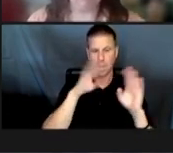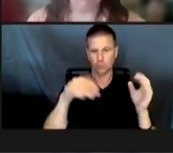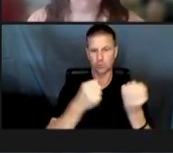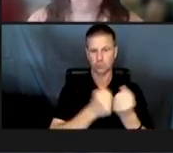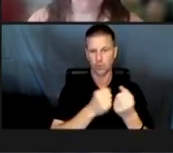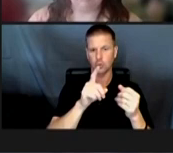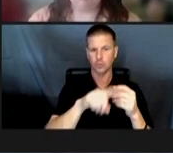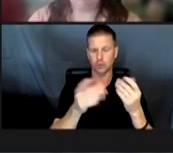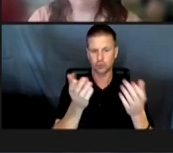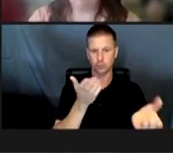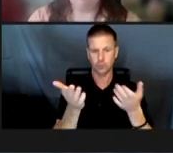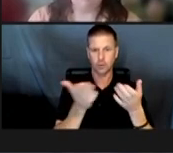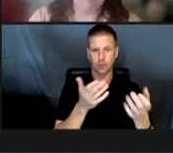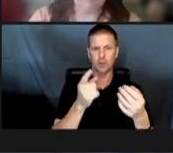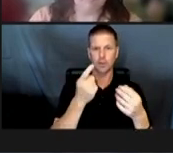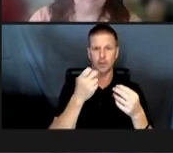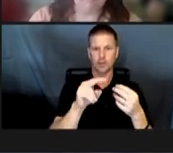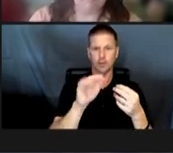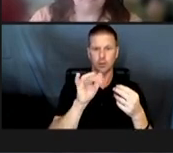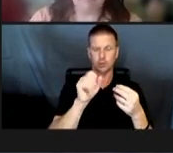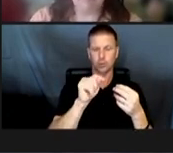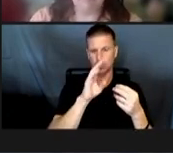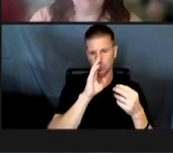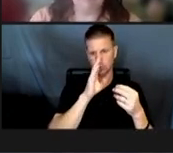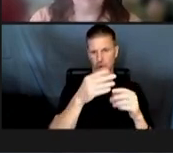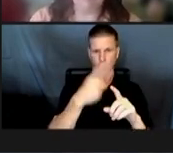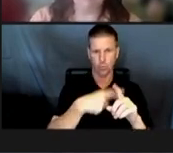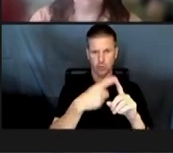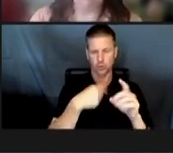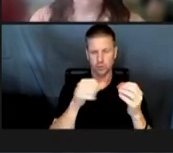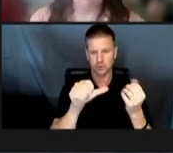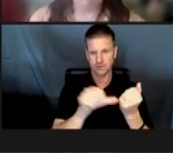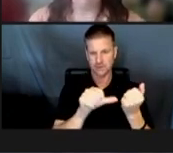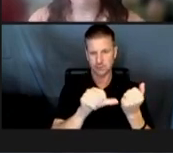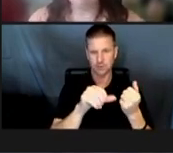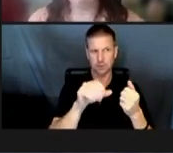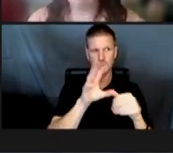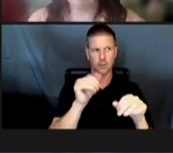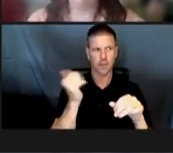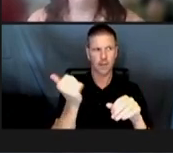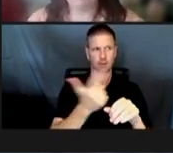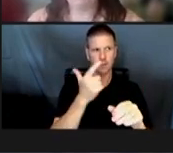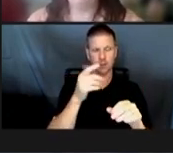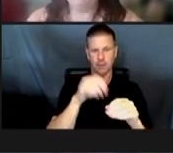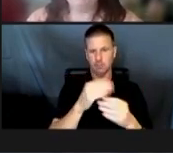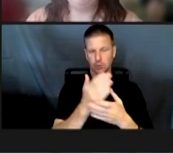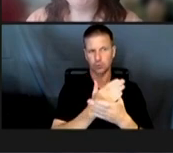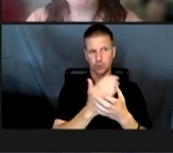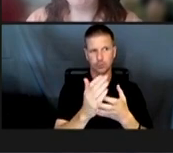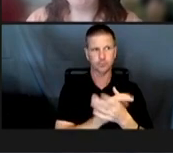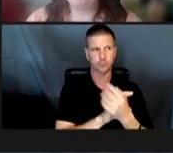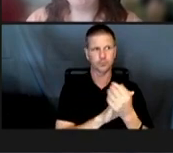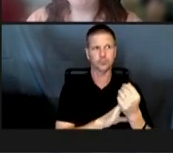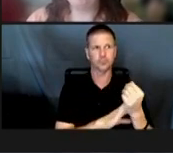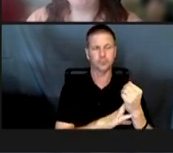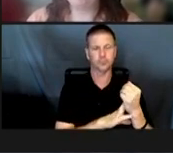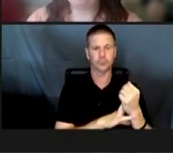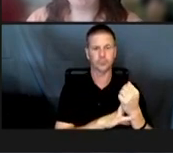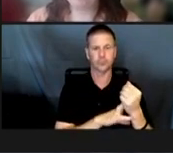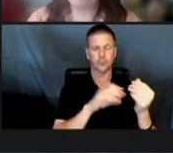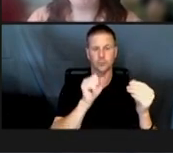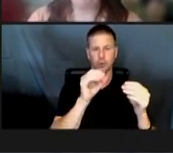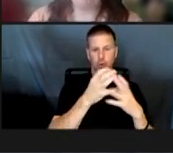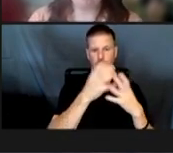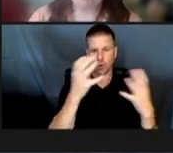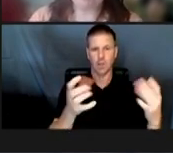services, than just straight rental assistance and everything in between. So there's lots